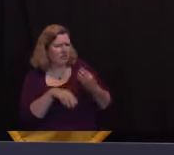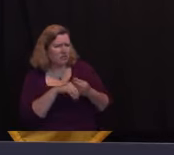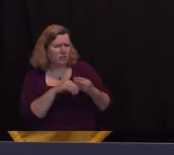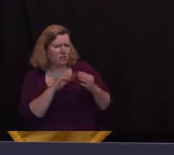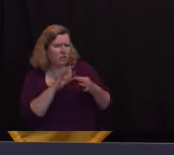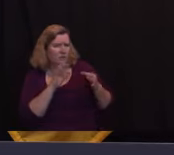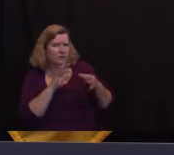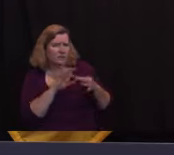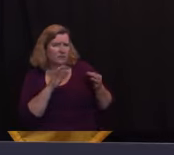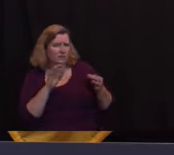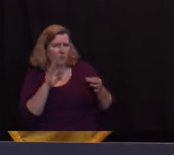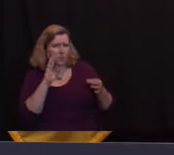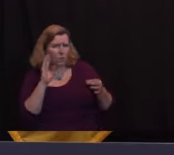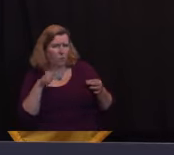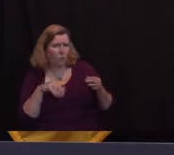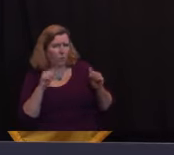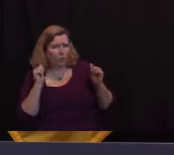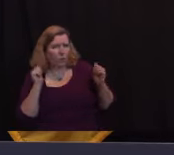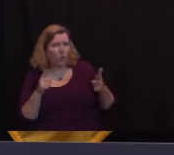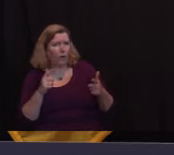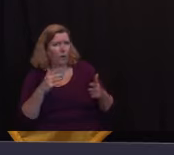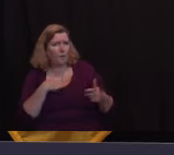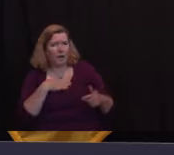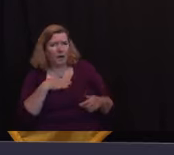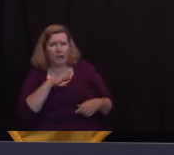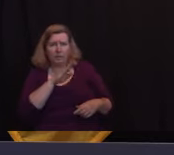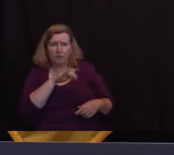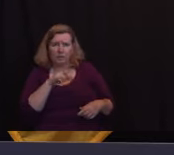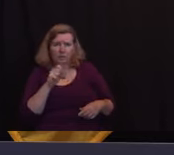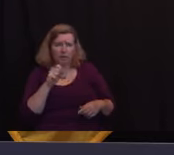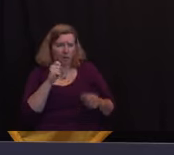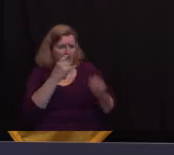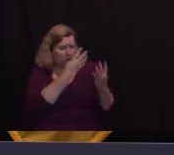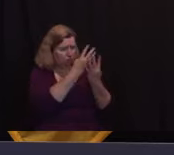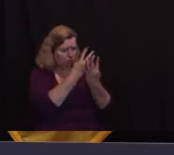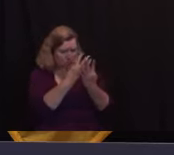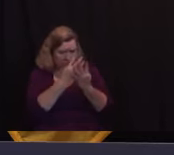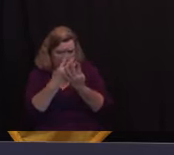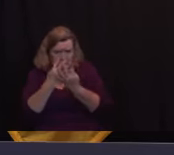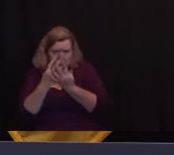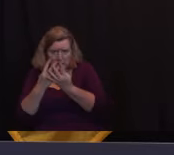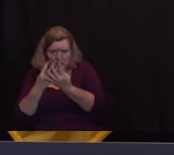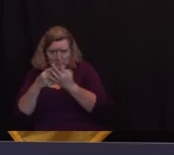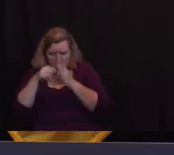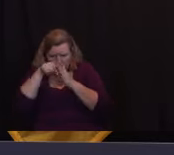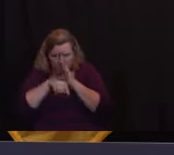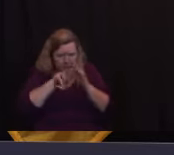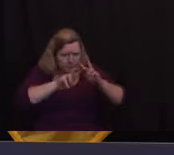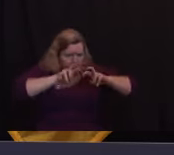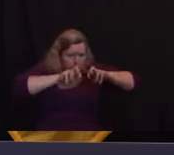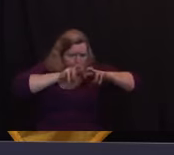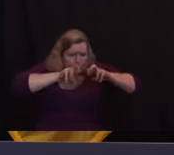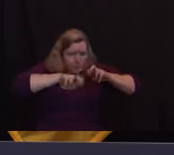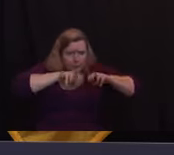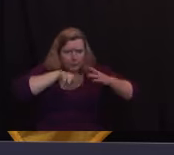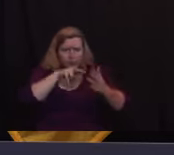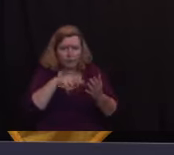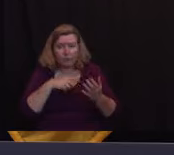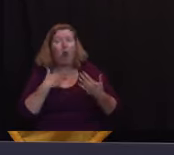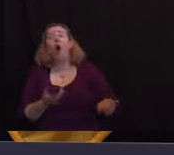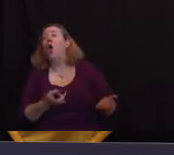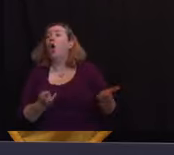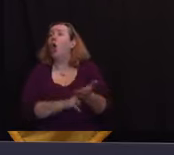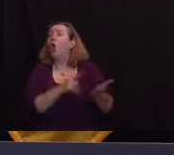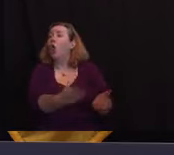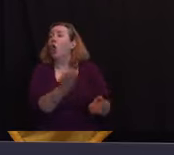that we vet it completely, review it completely, understand it completely, as I mentioned in my comments